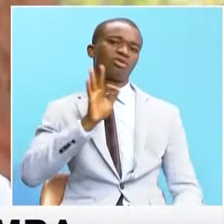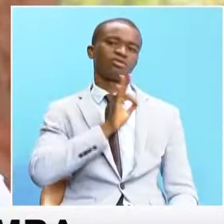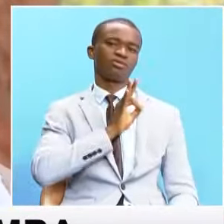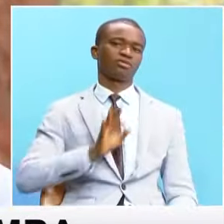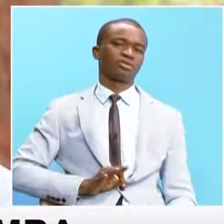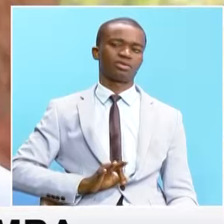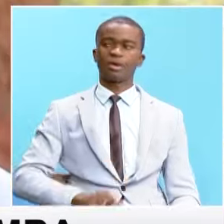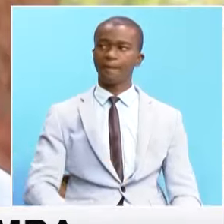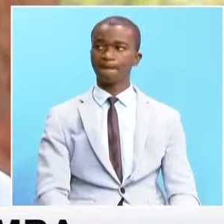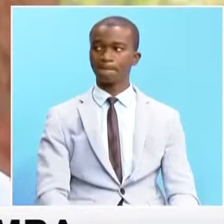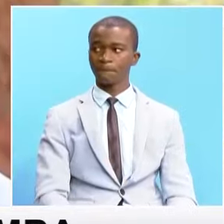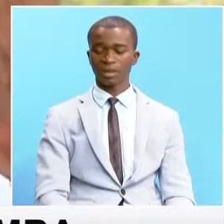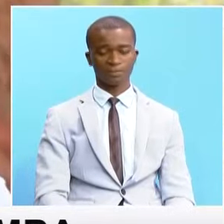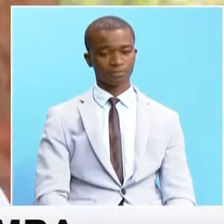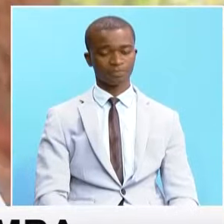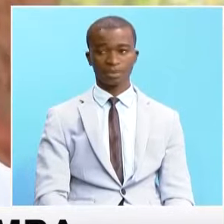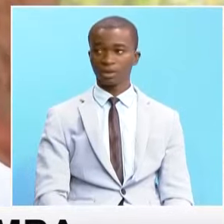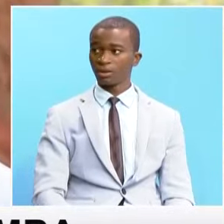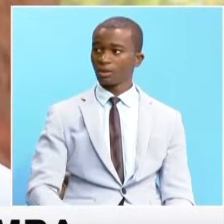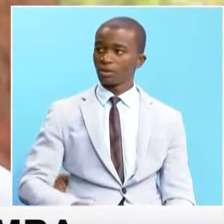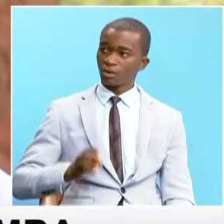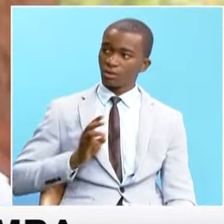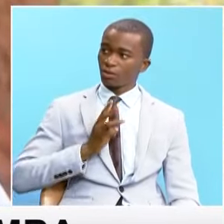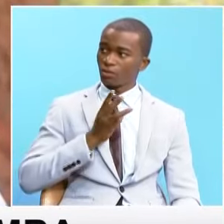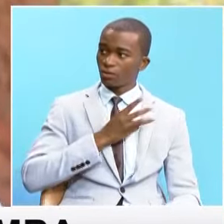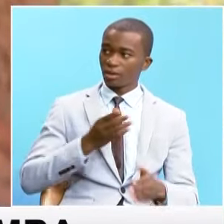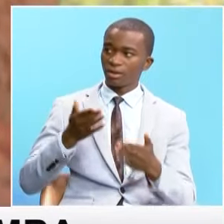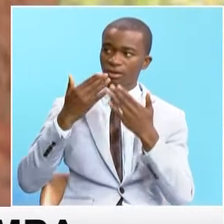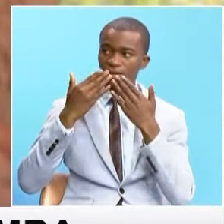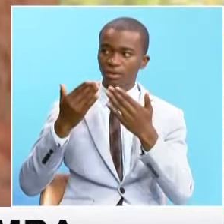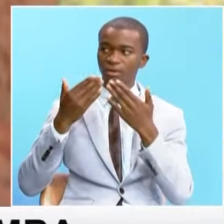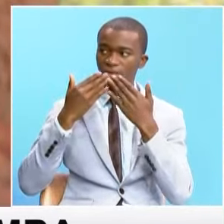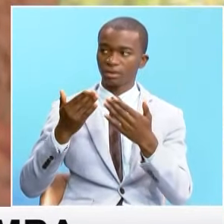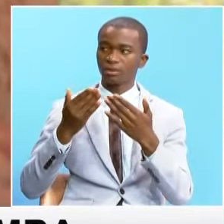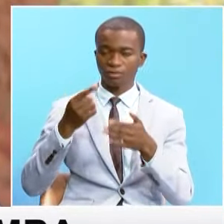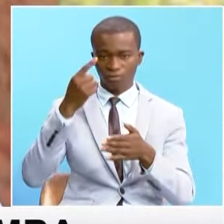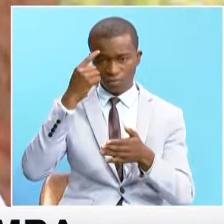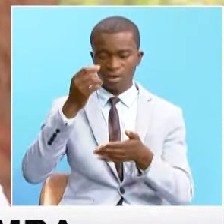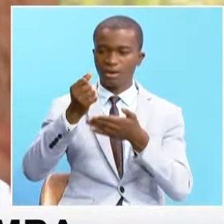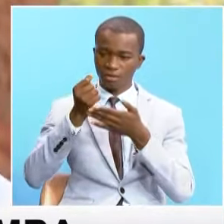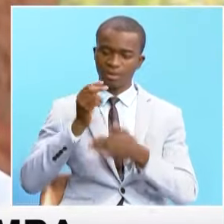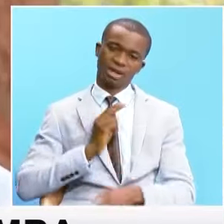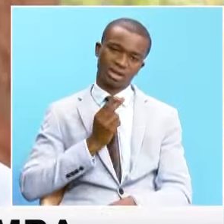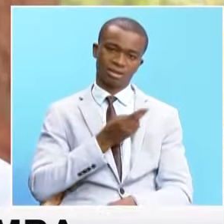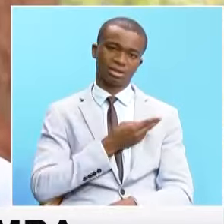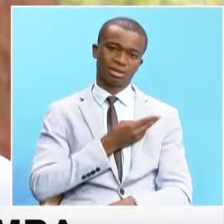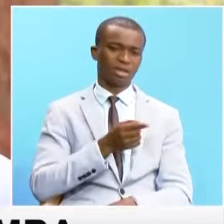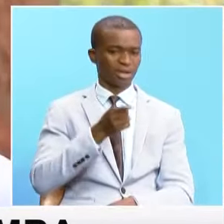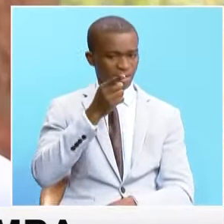A kwa jana mo buvotu kwa hiva mulimbo twezele ikubamba